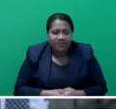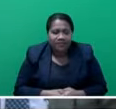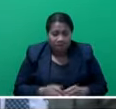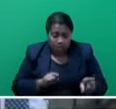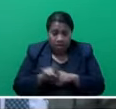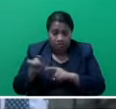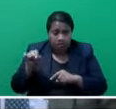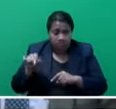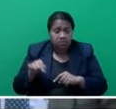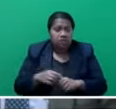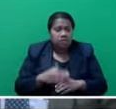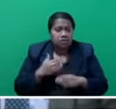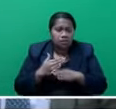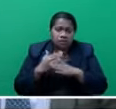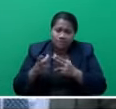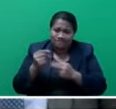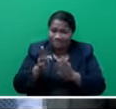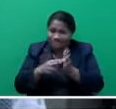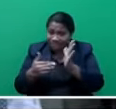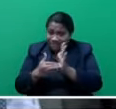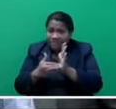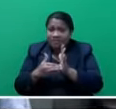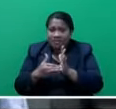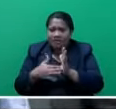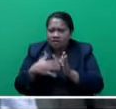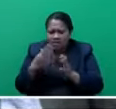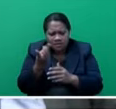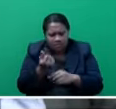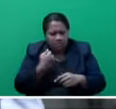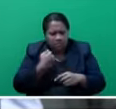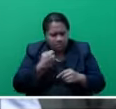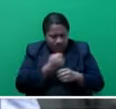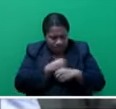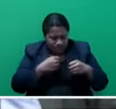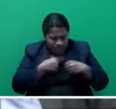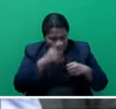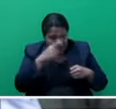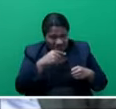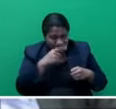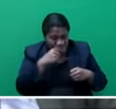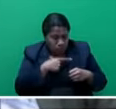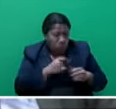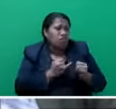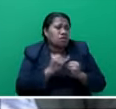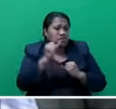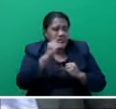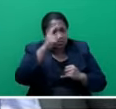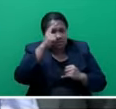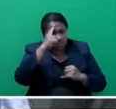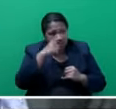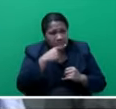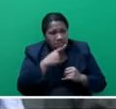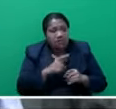we are working with the New Zealand Health Ministry, and they have approved some of our patients, due to the severity of the illness, to spend their quarantine in